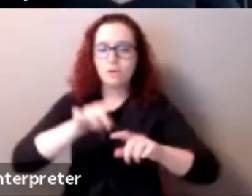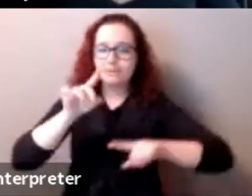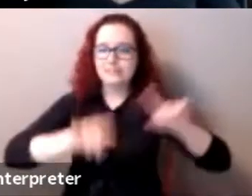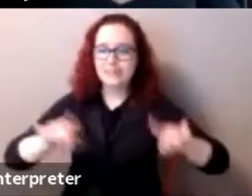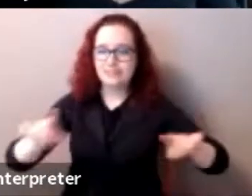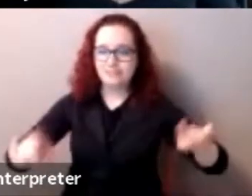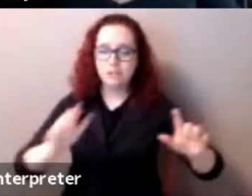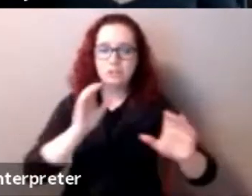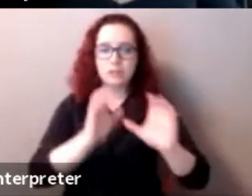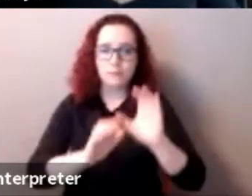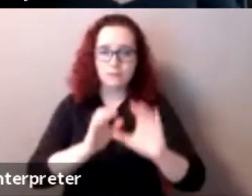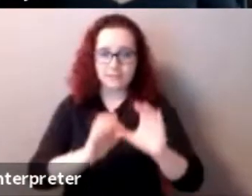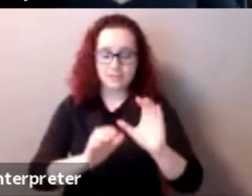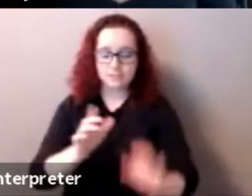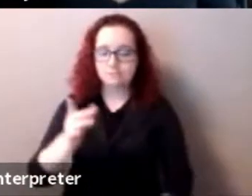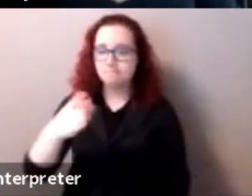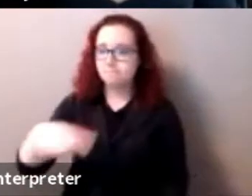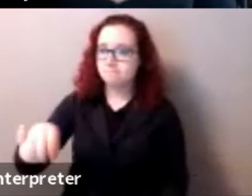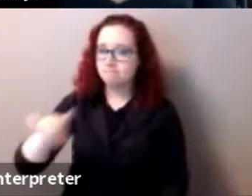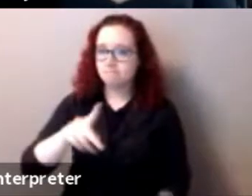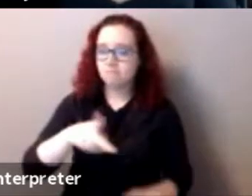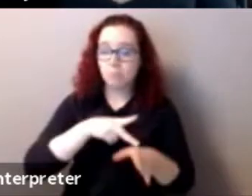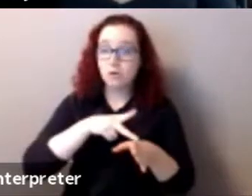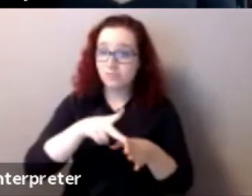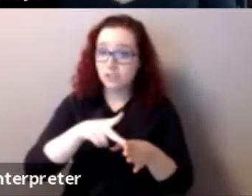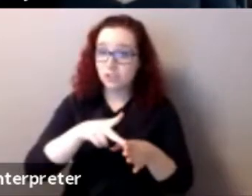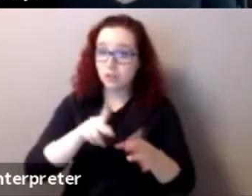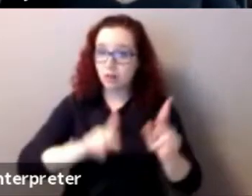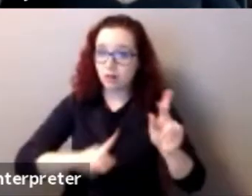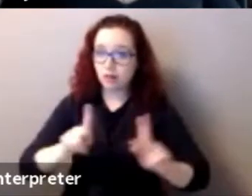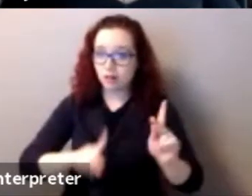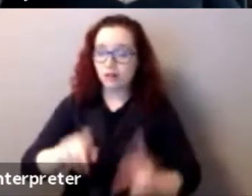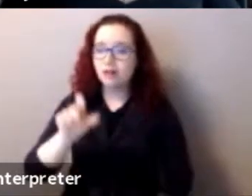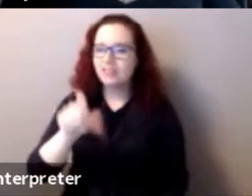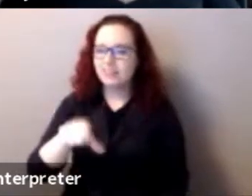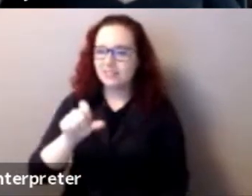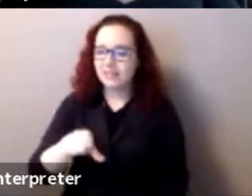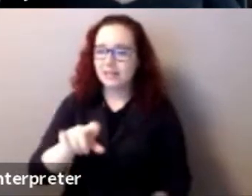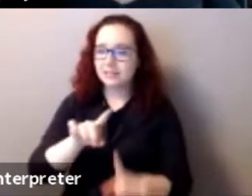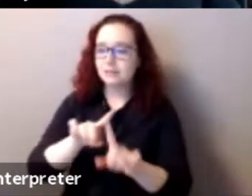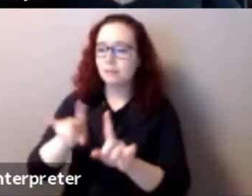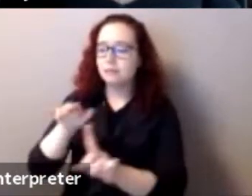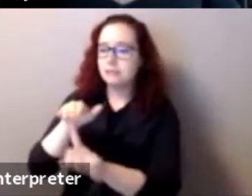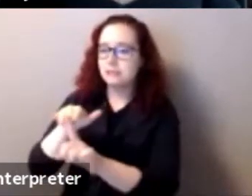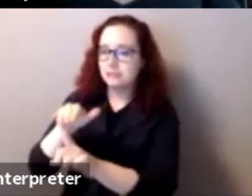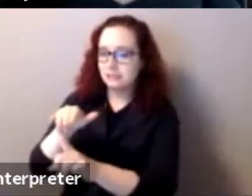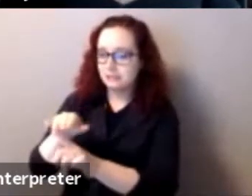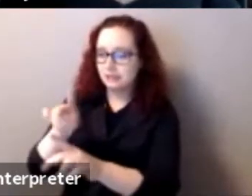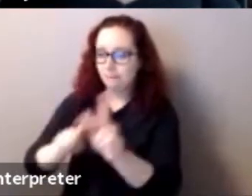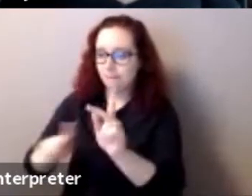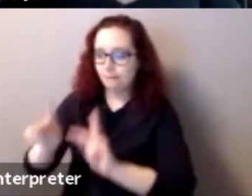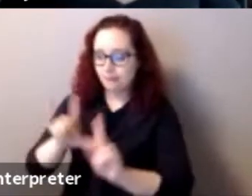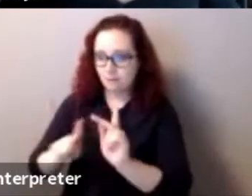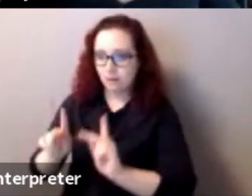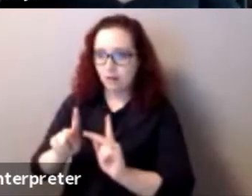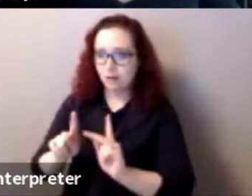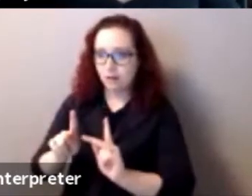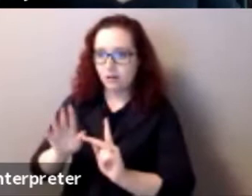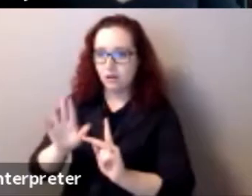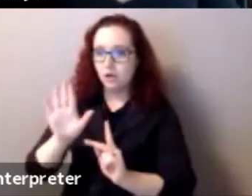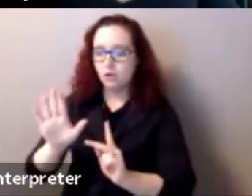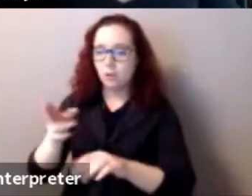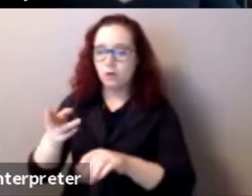are a professional community, you need to also remind people of what are your chair norms